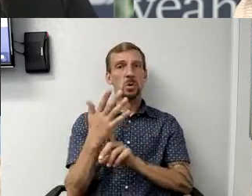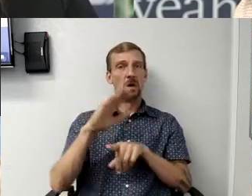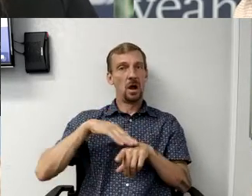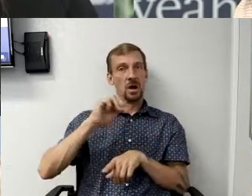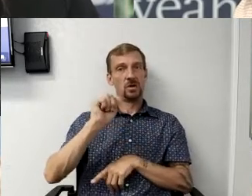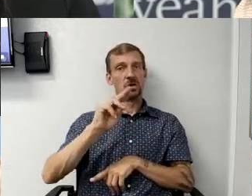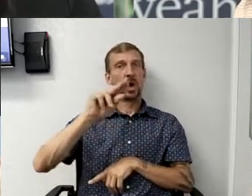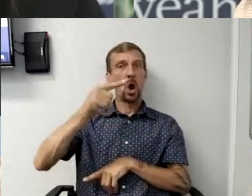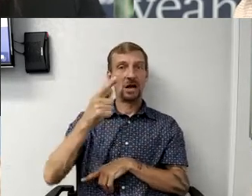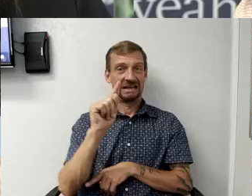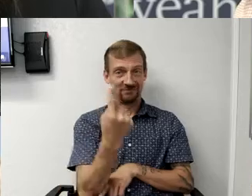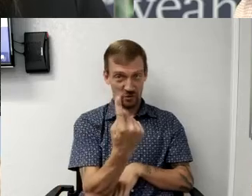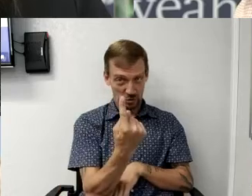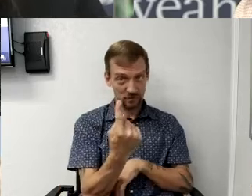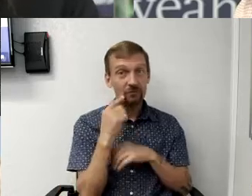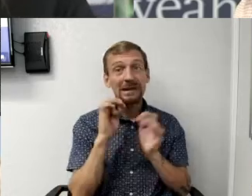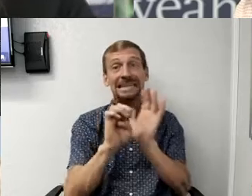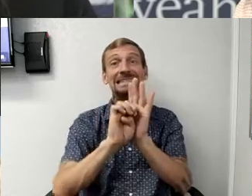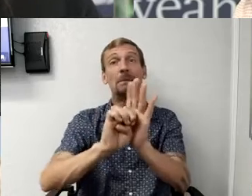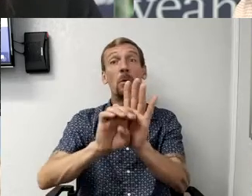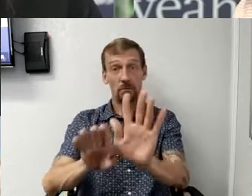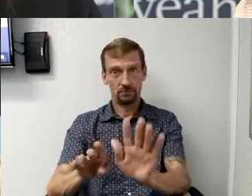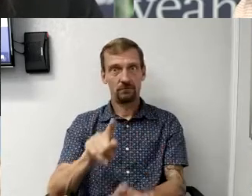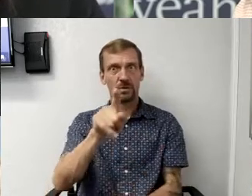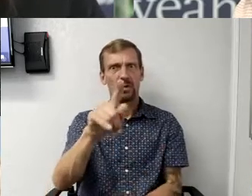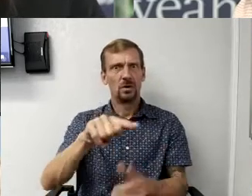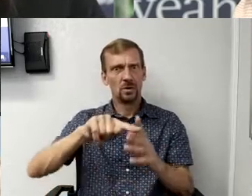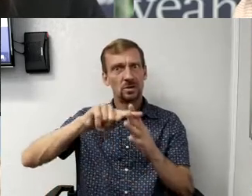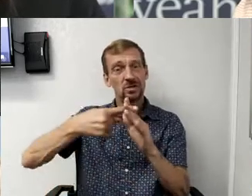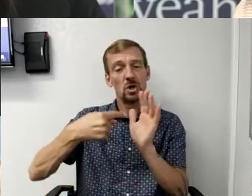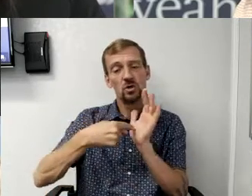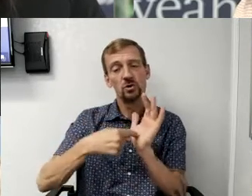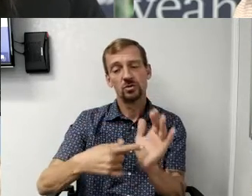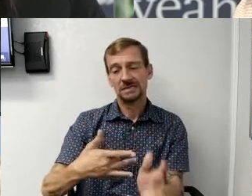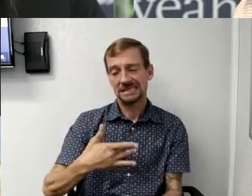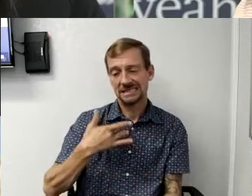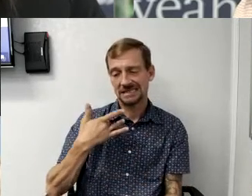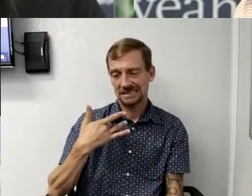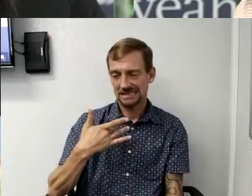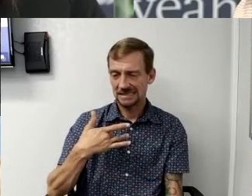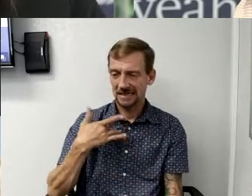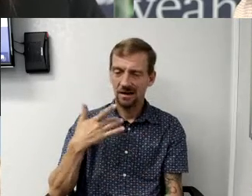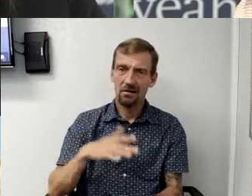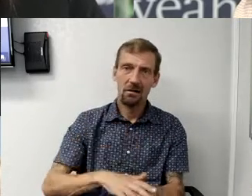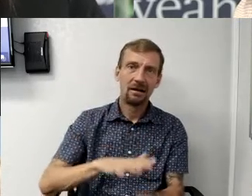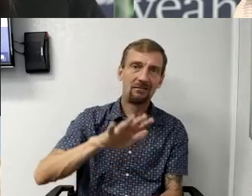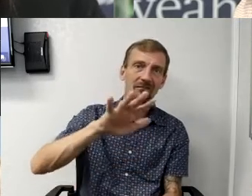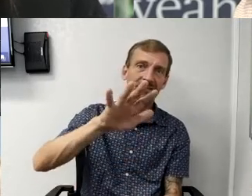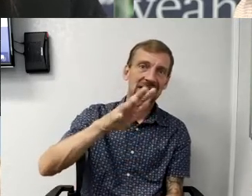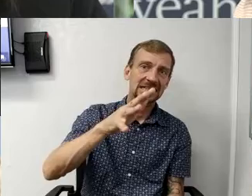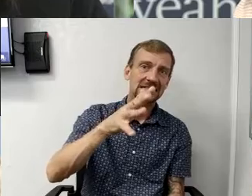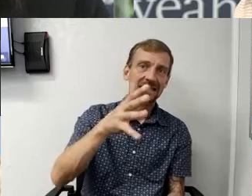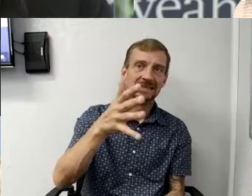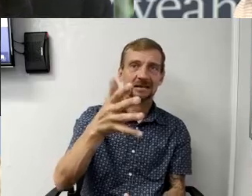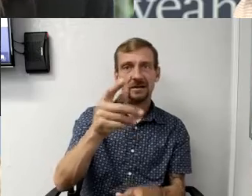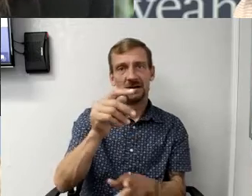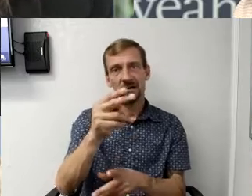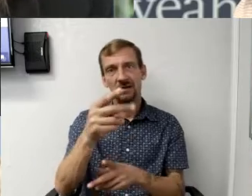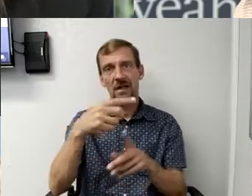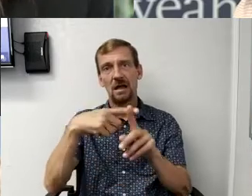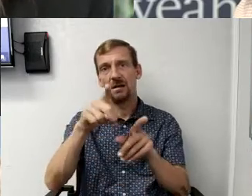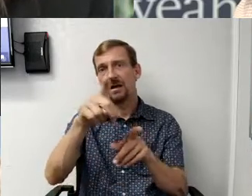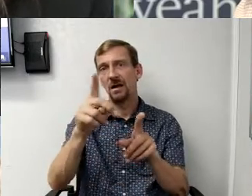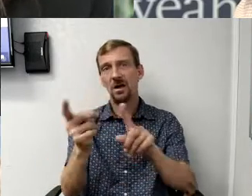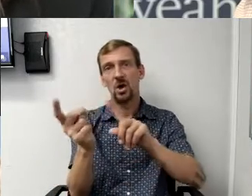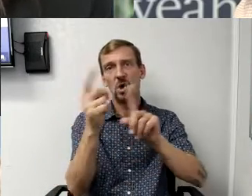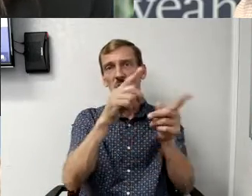of August, and then you started showing symptoms on the 5th, but you didn't go to the